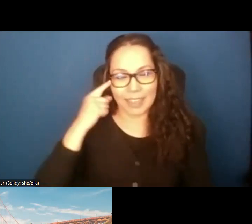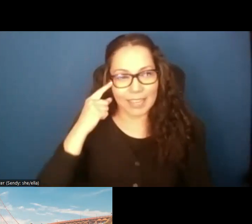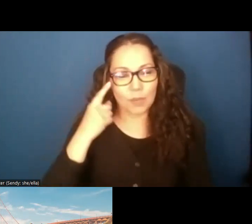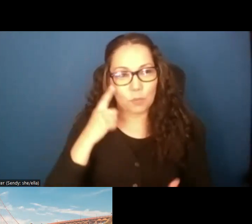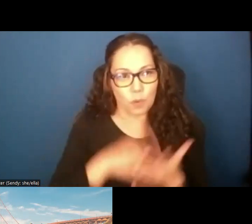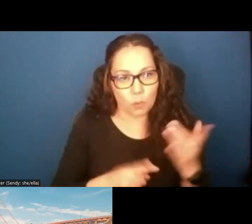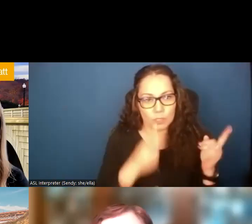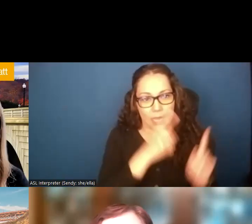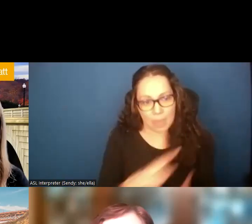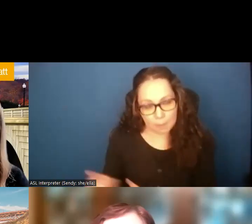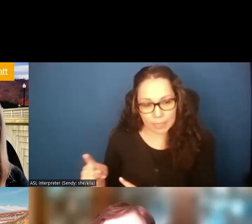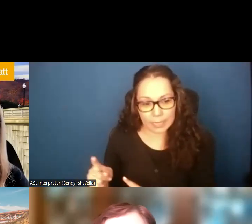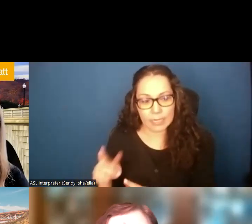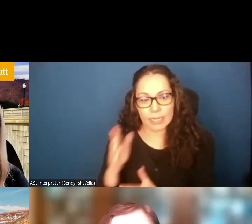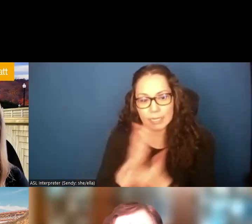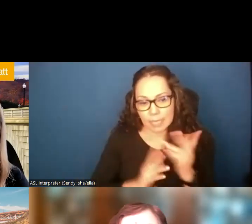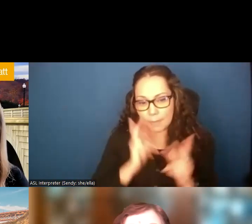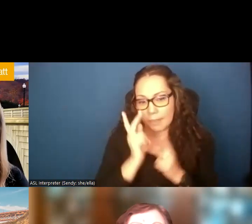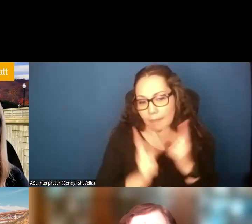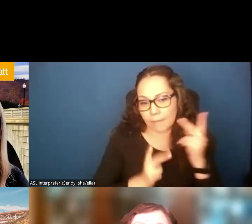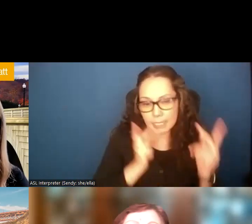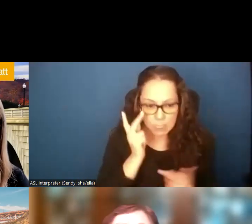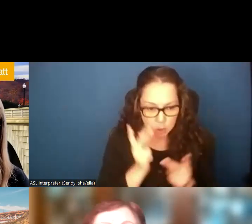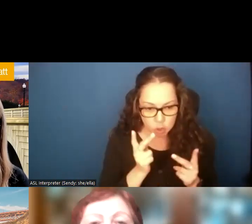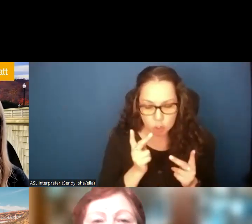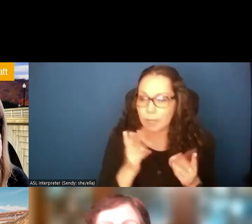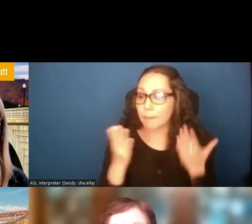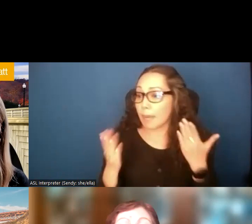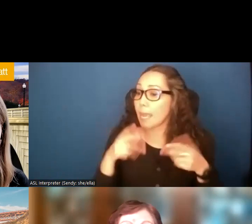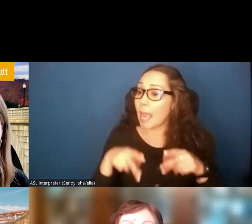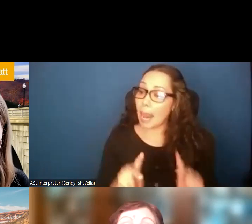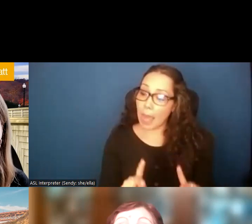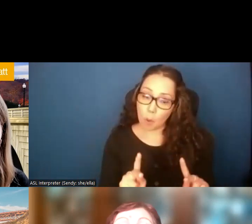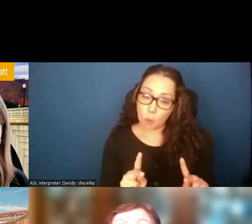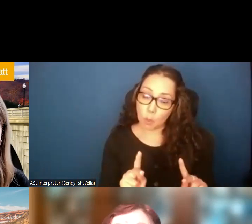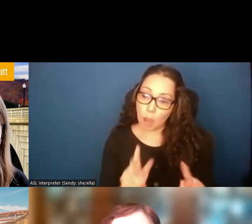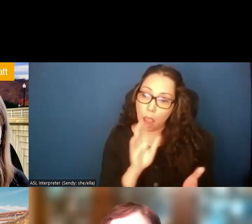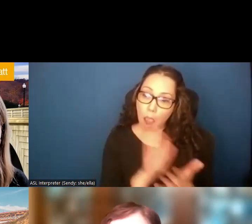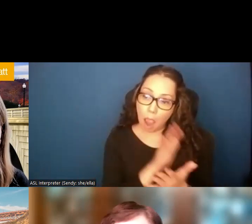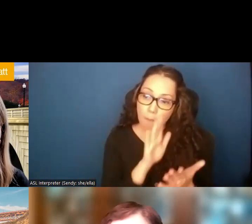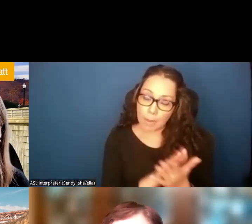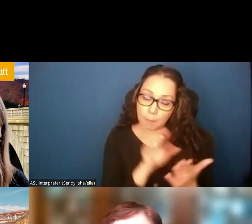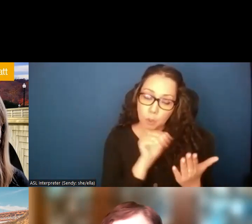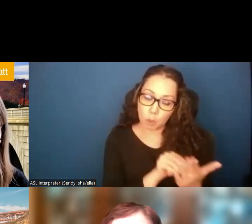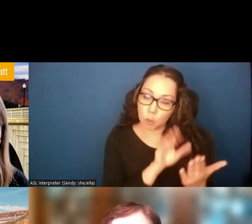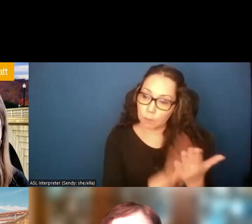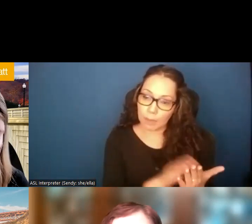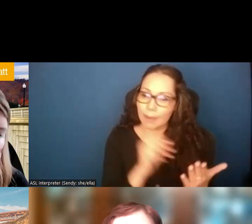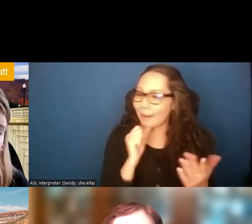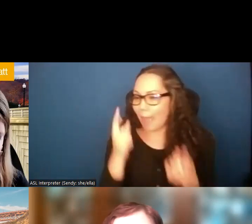is some of the visitation might have been allowed on paper, but it wasn't happening.